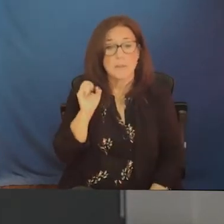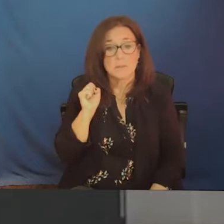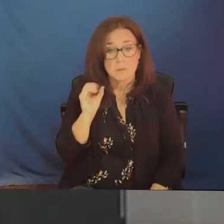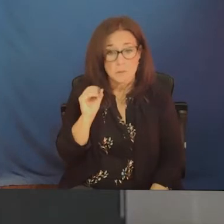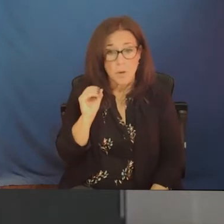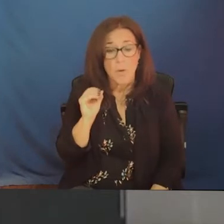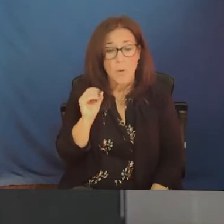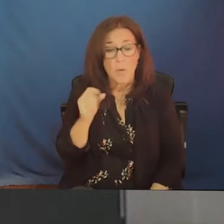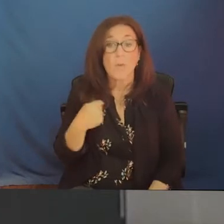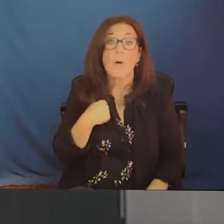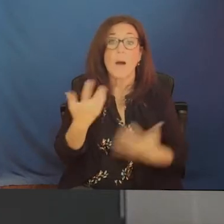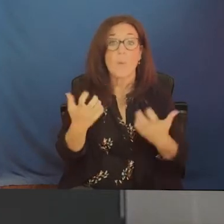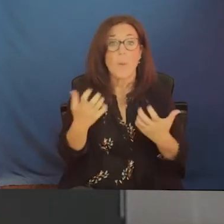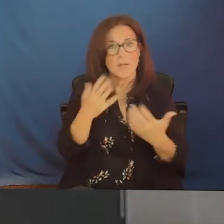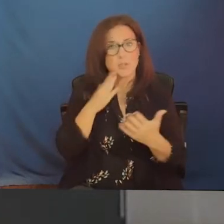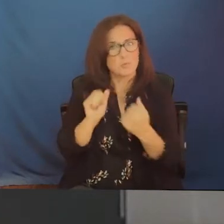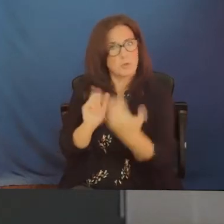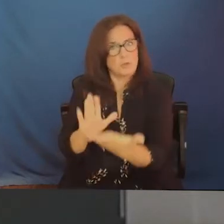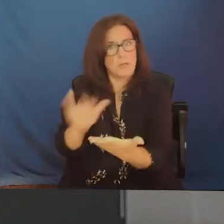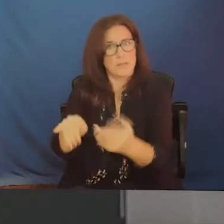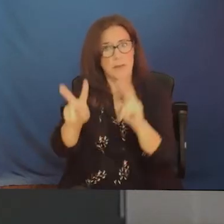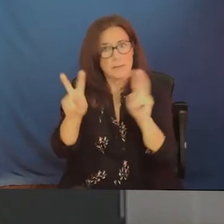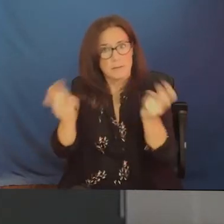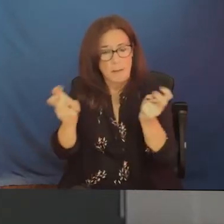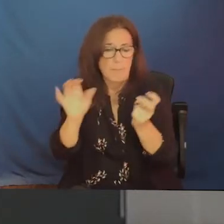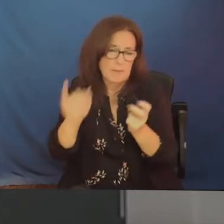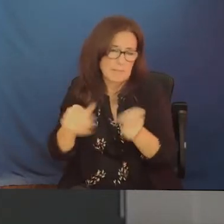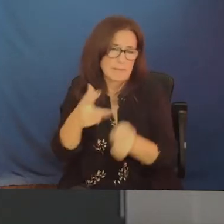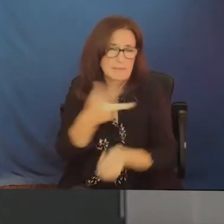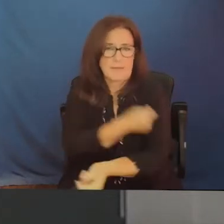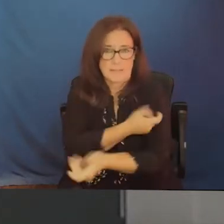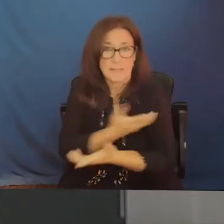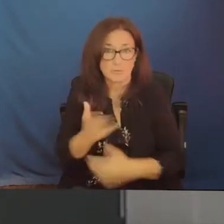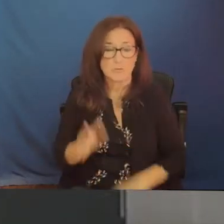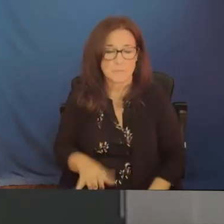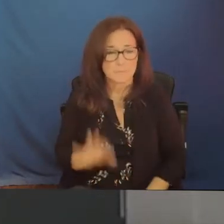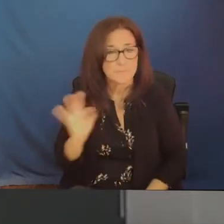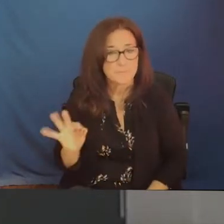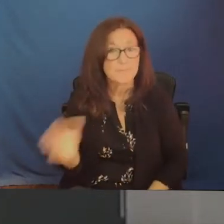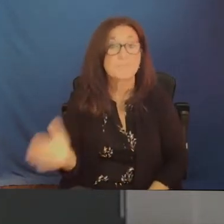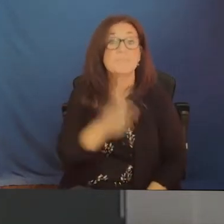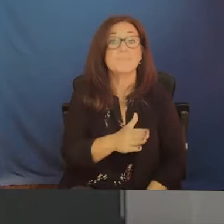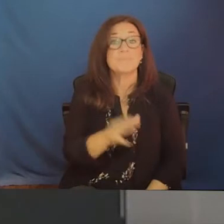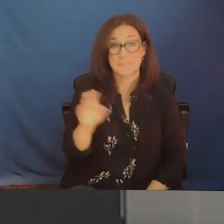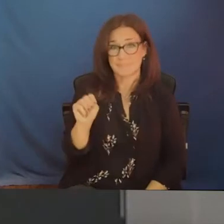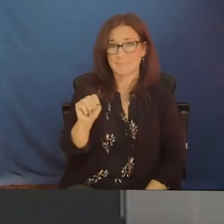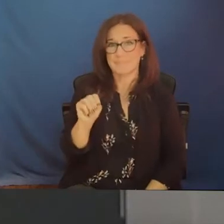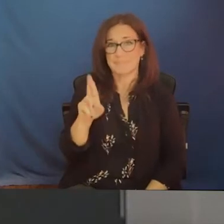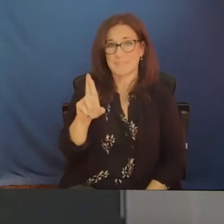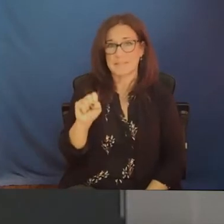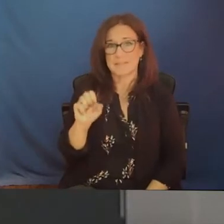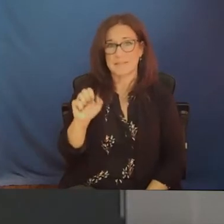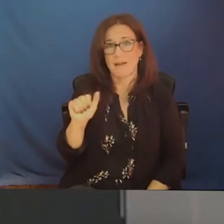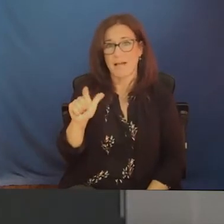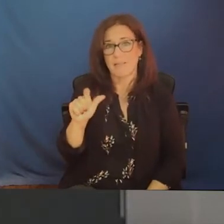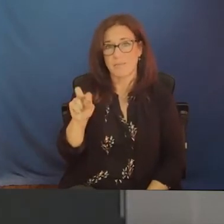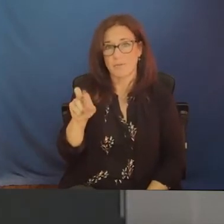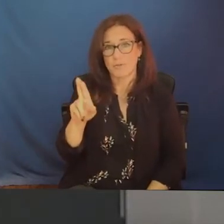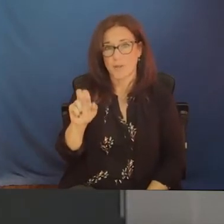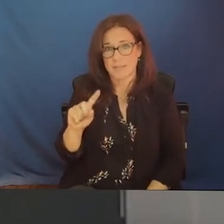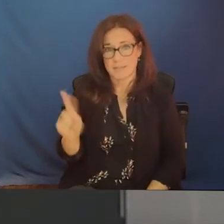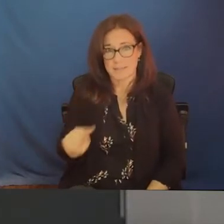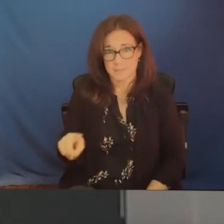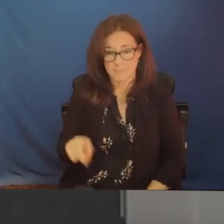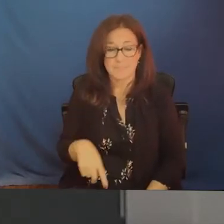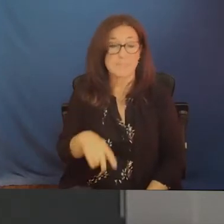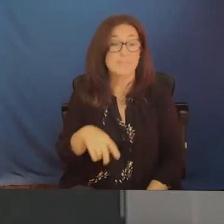which is vaccinations. Thanks. Many thanks. And Ms. Alvarez. Just briefly, I also had the